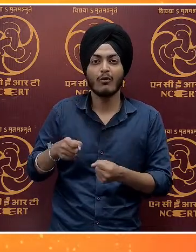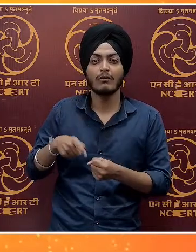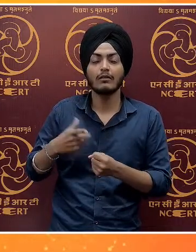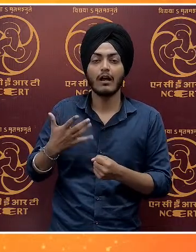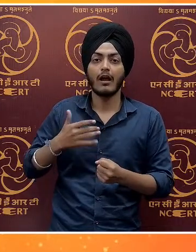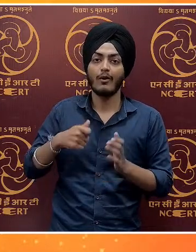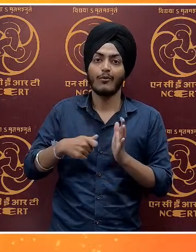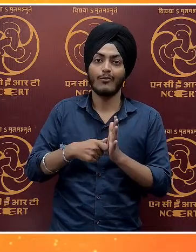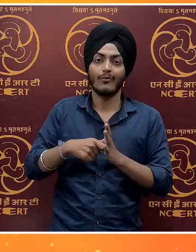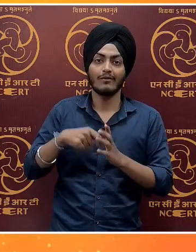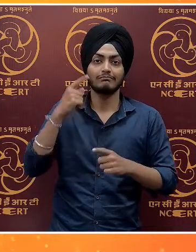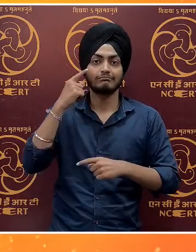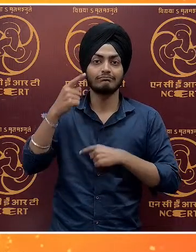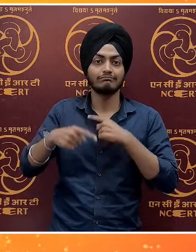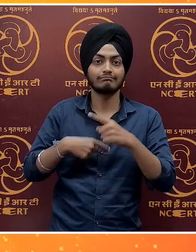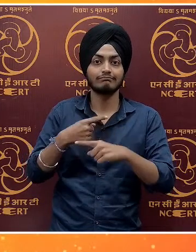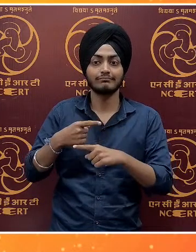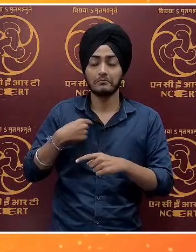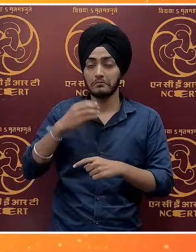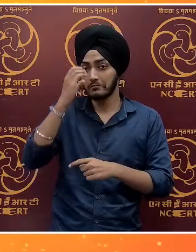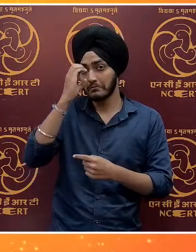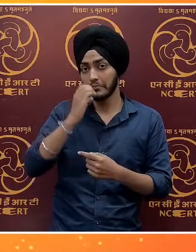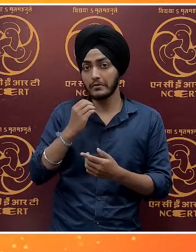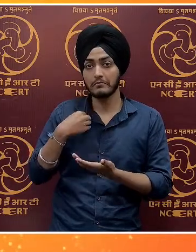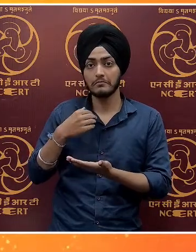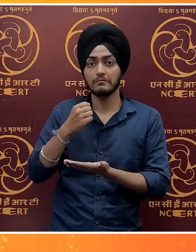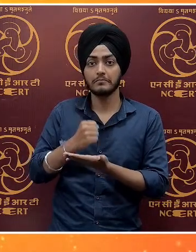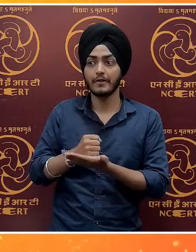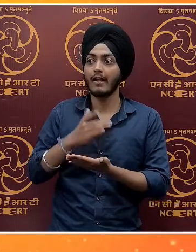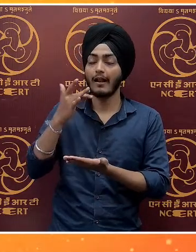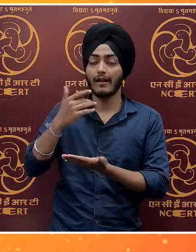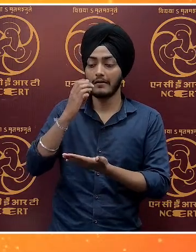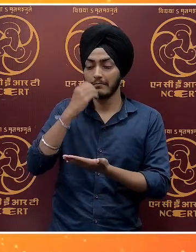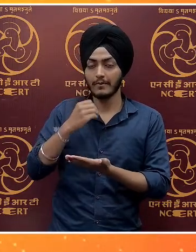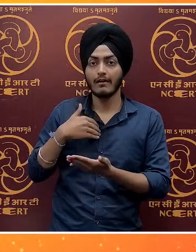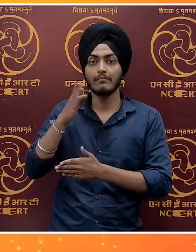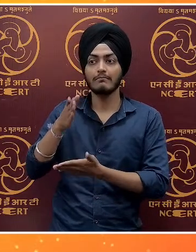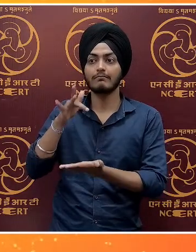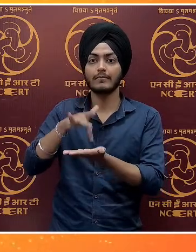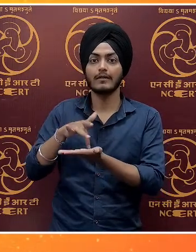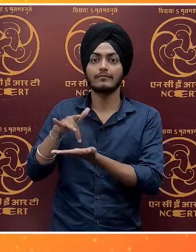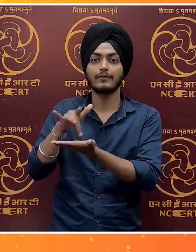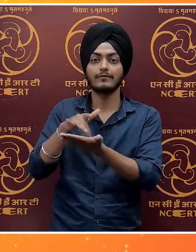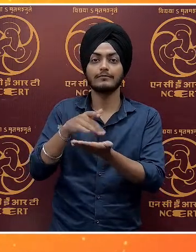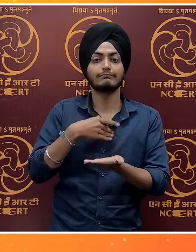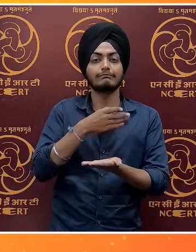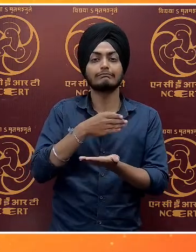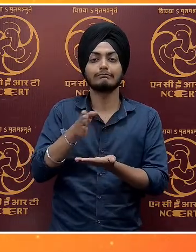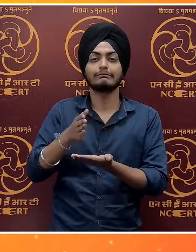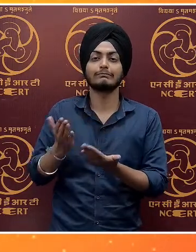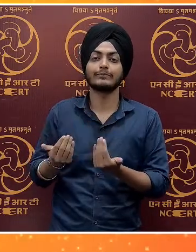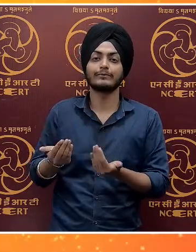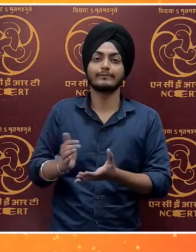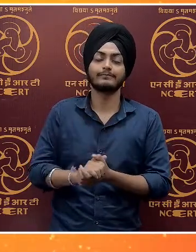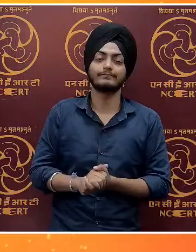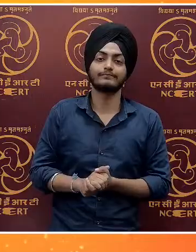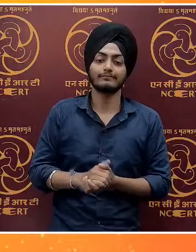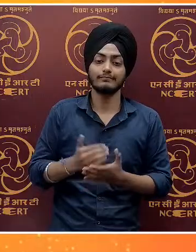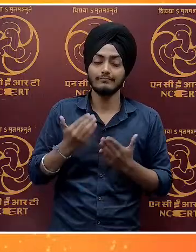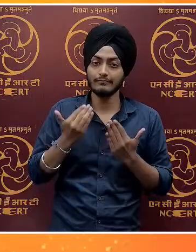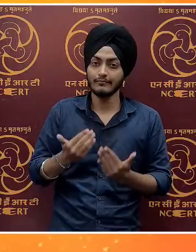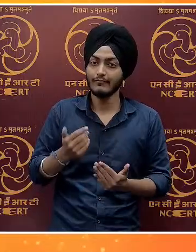put on my little helmet and go happily everywhere. Now